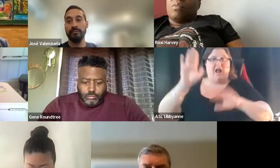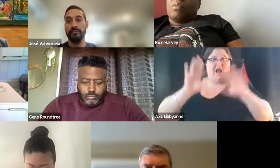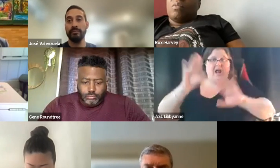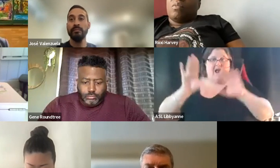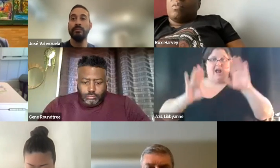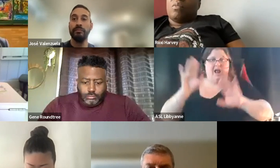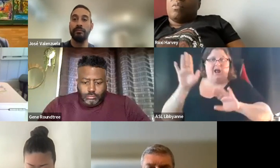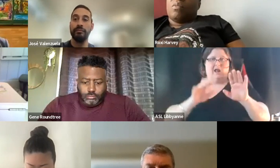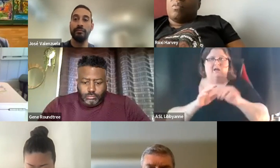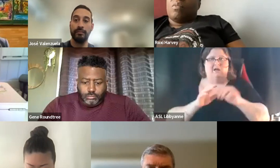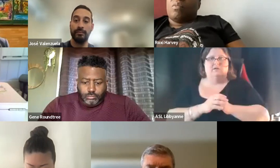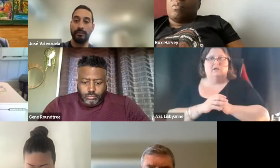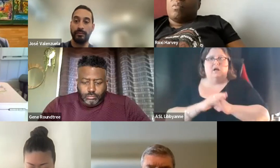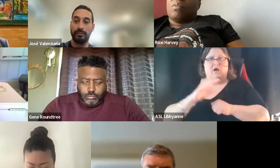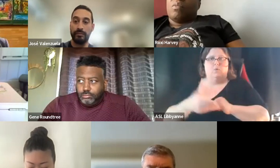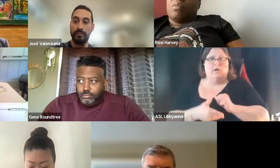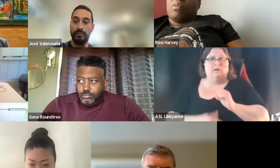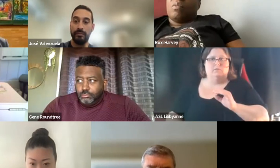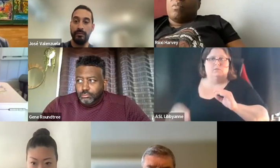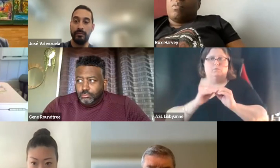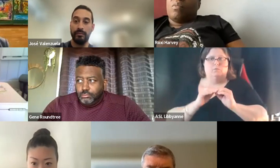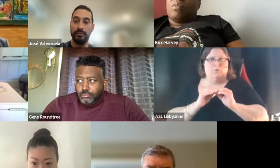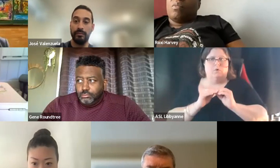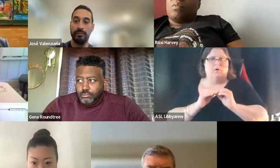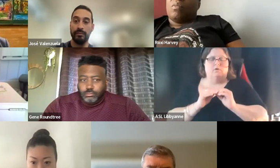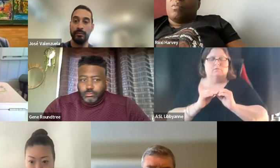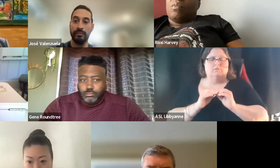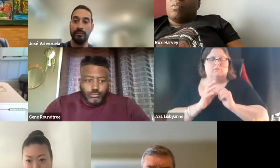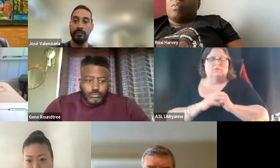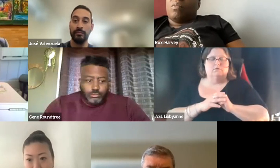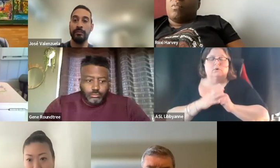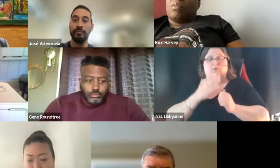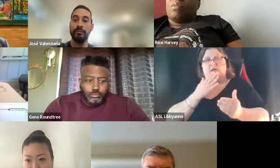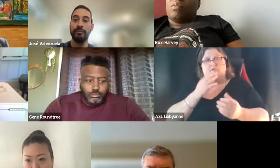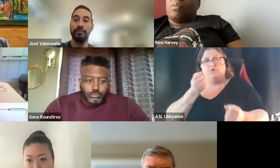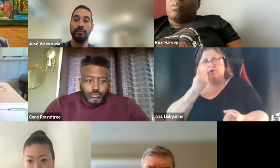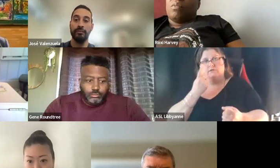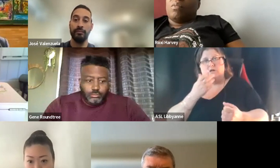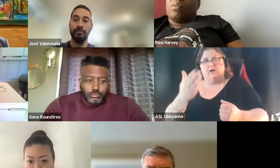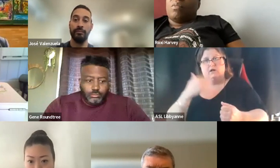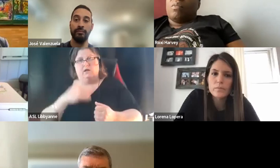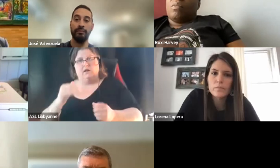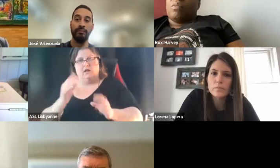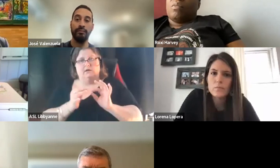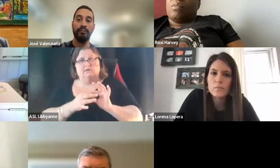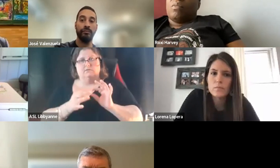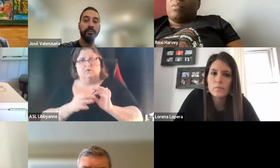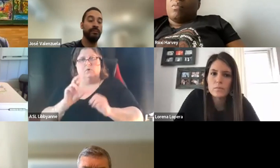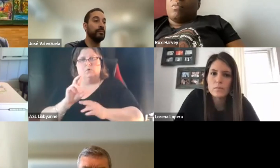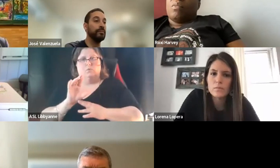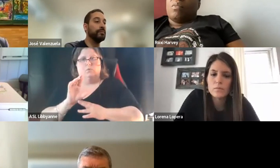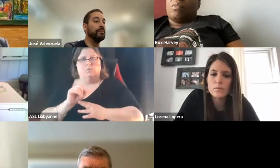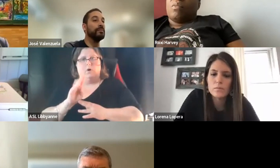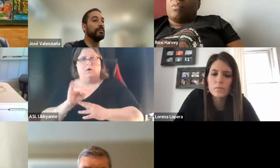you to speak more in addition to submitting. So thank you for understanding. Our next speaker is Robert